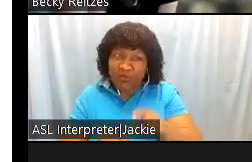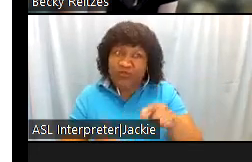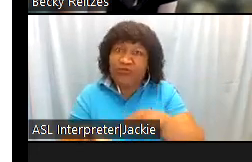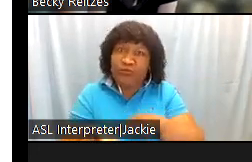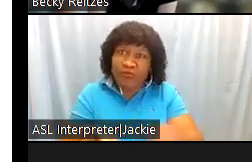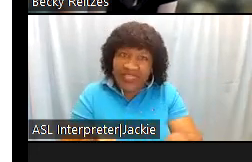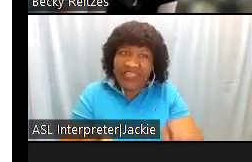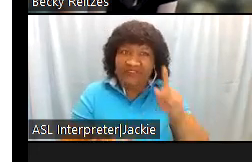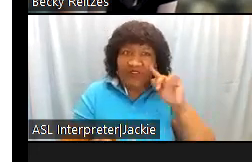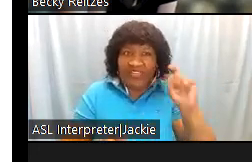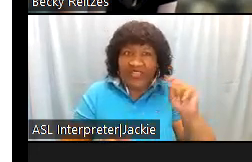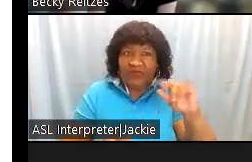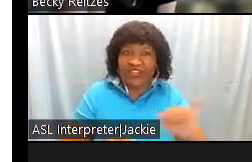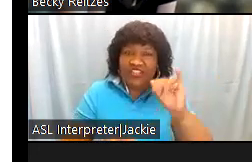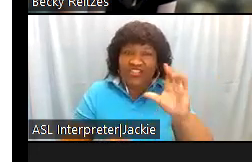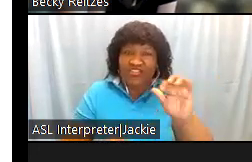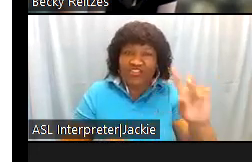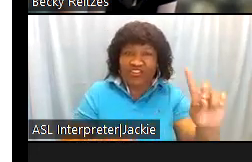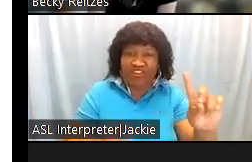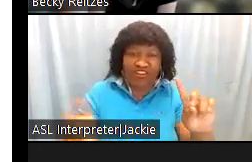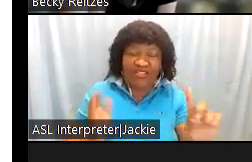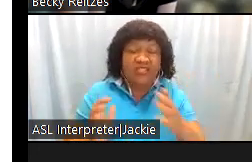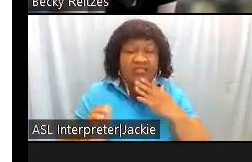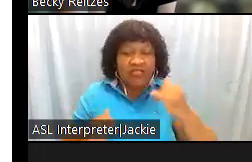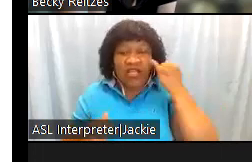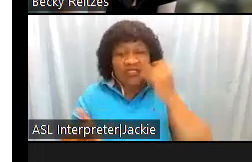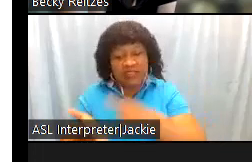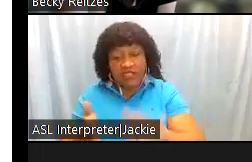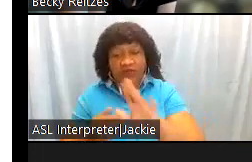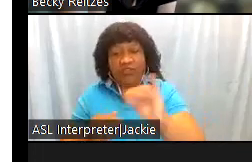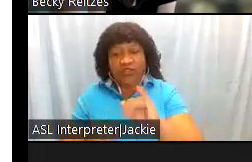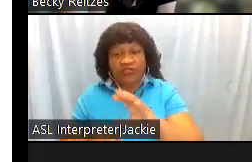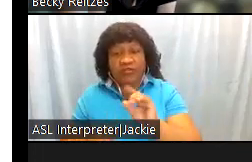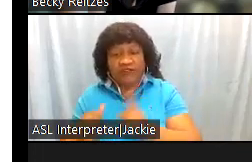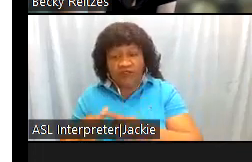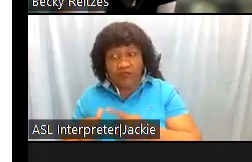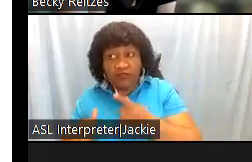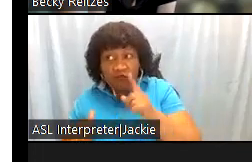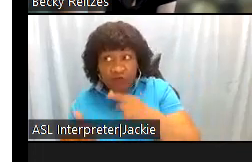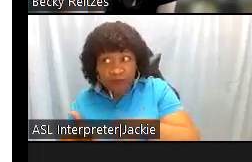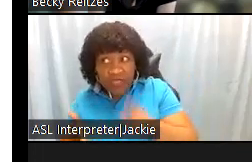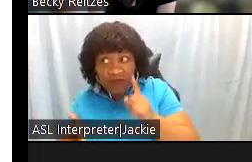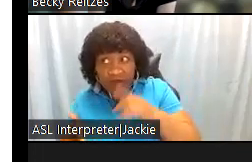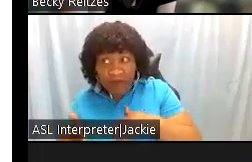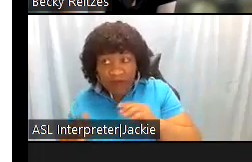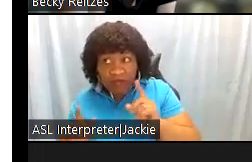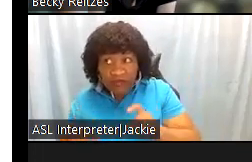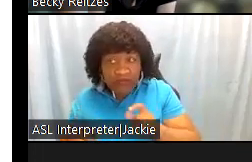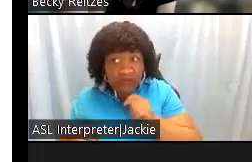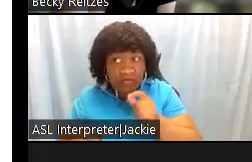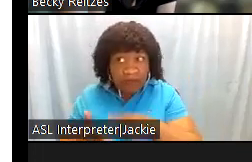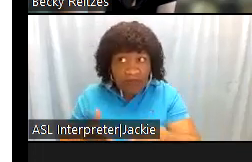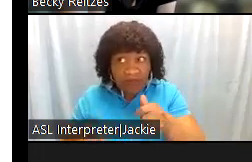with their insurance card. So good idea to really check with your insurance company to find out how you get